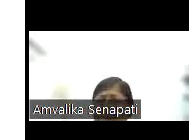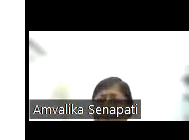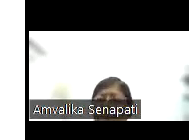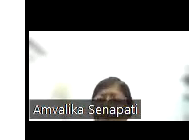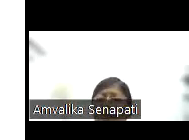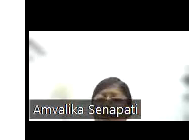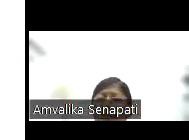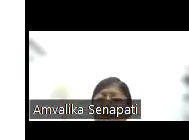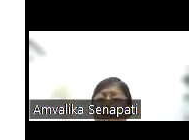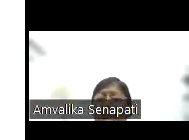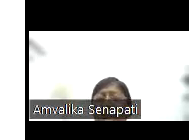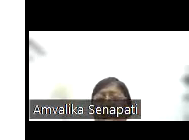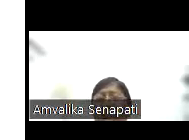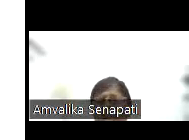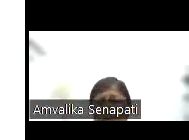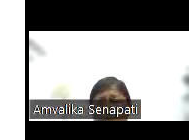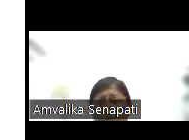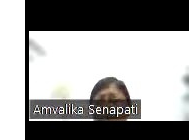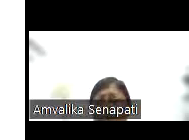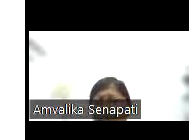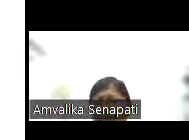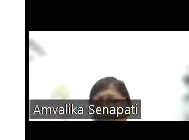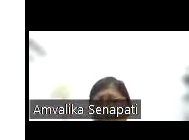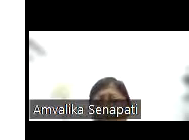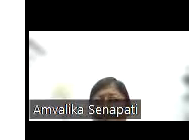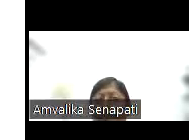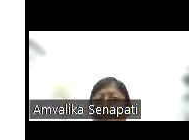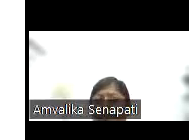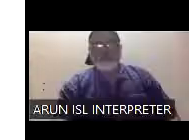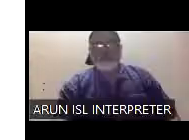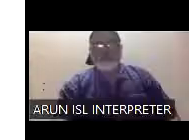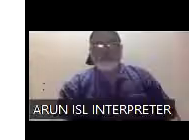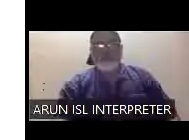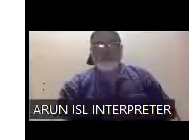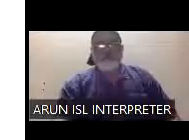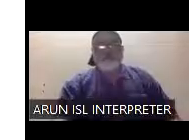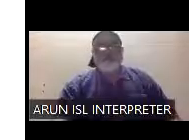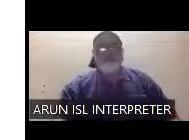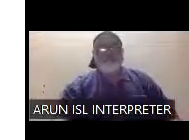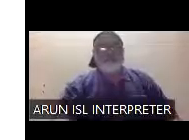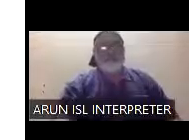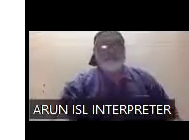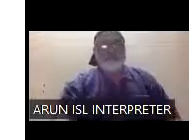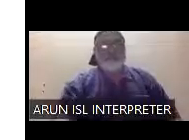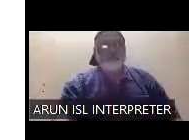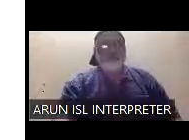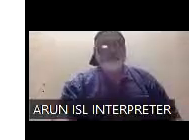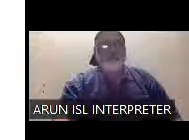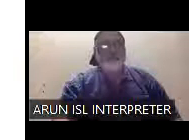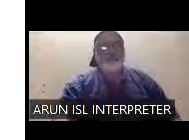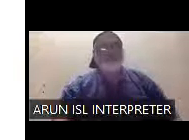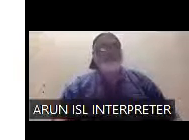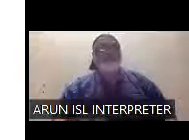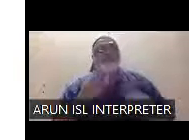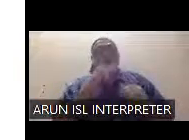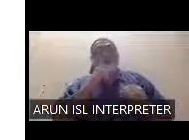information system so that somebody who is visually impaired and hearing impaired, they can either hear or see the signages or, what is the next